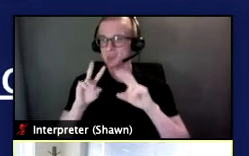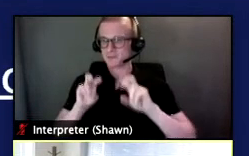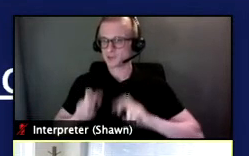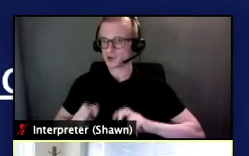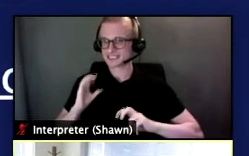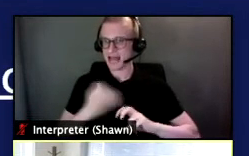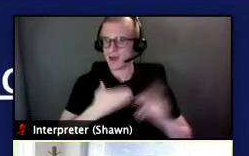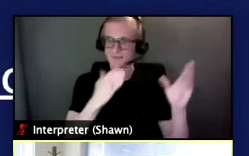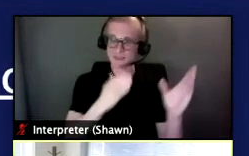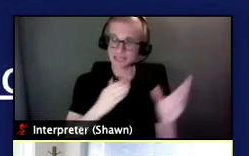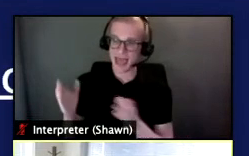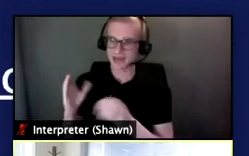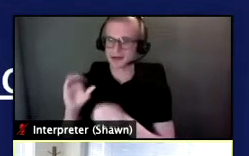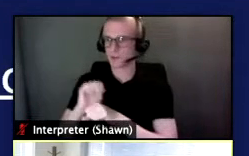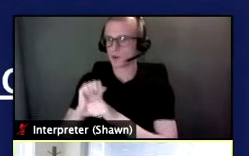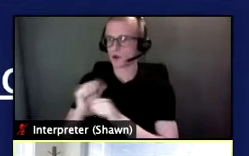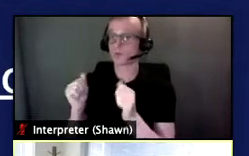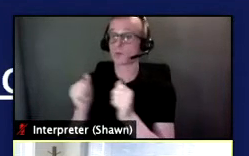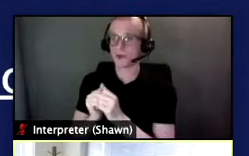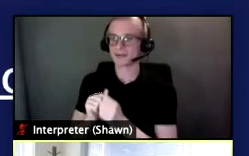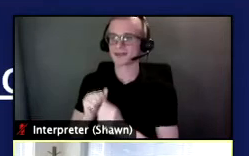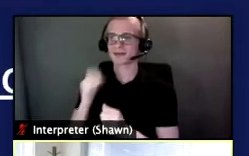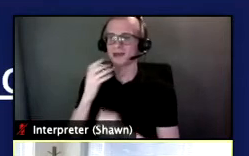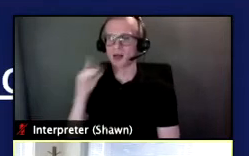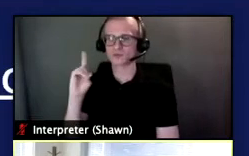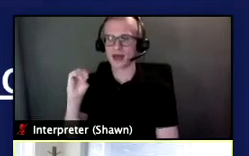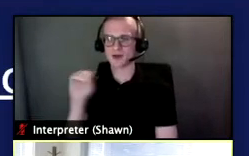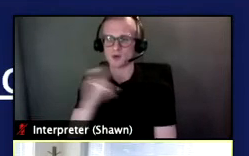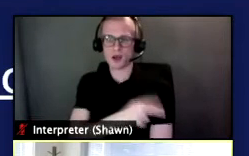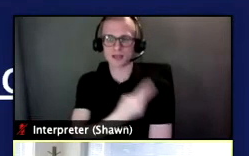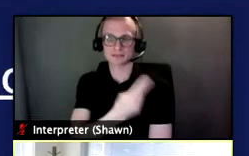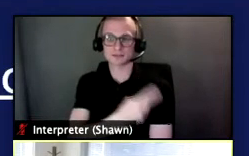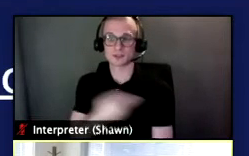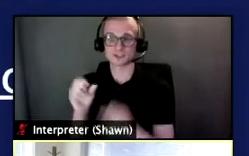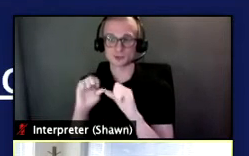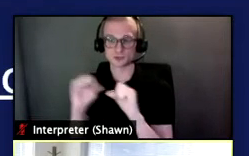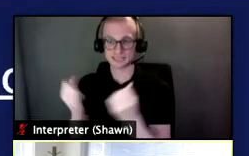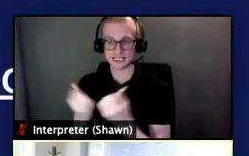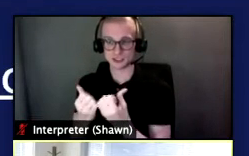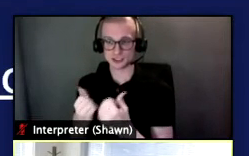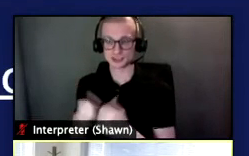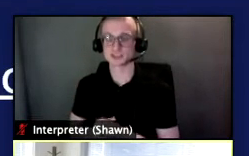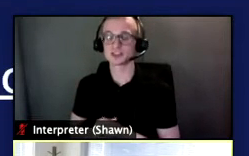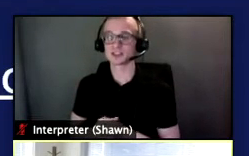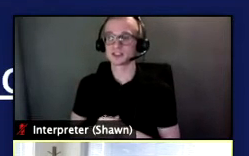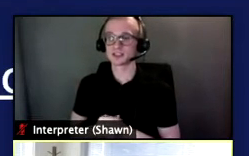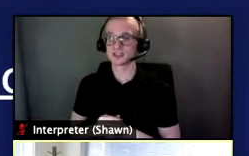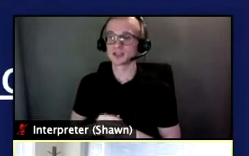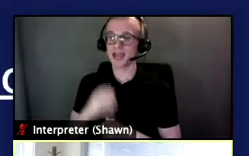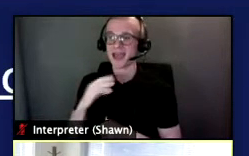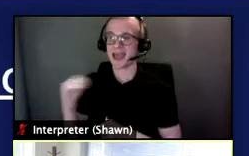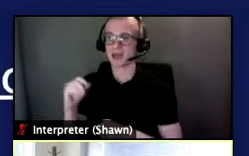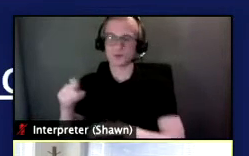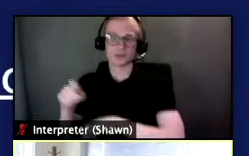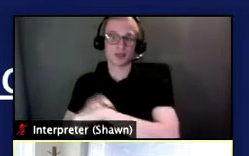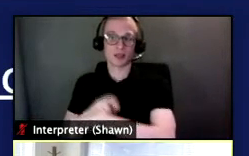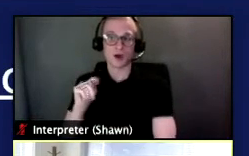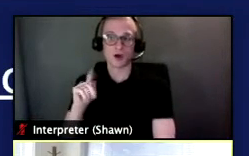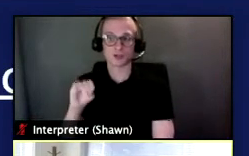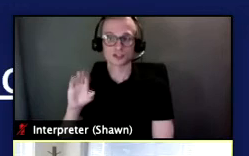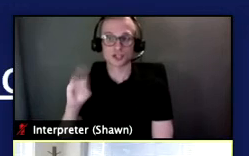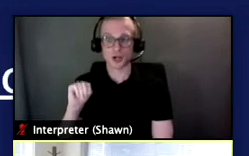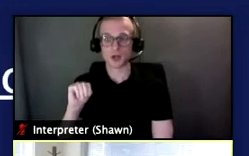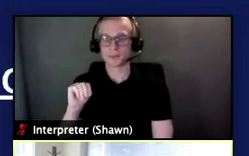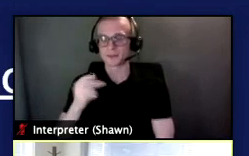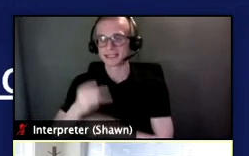with the Colorado Hospital Association and with long-term care facilities as